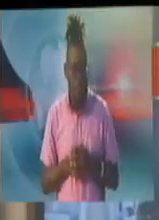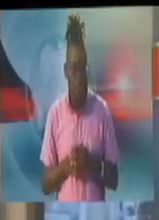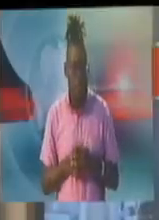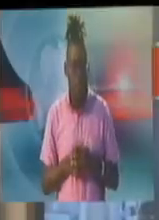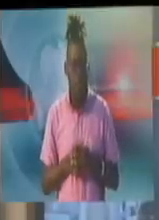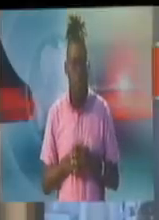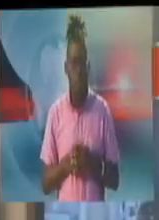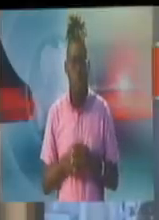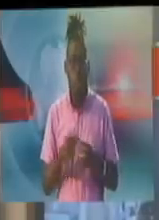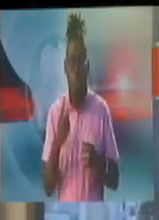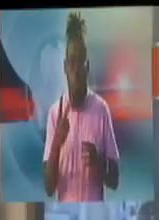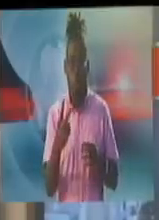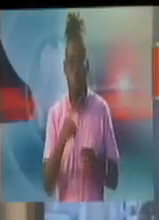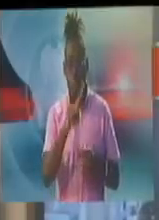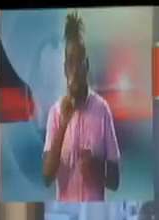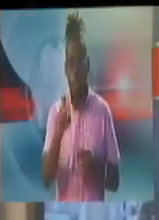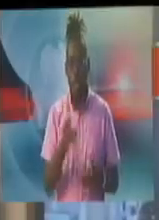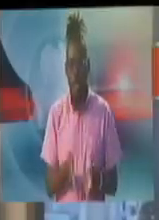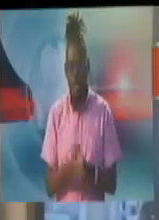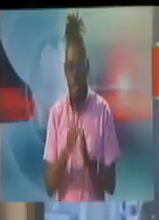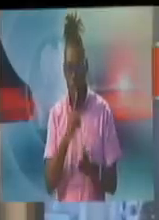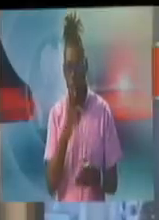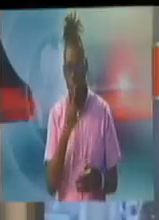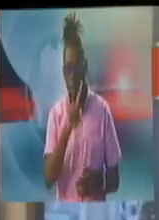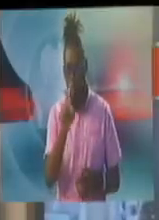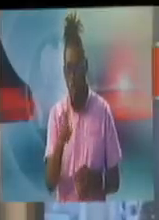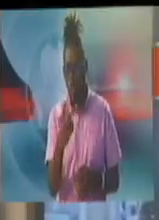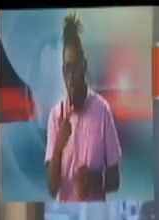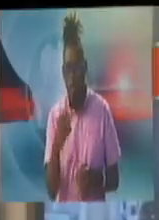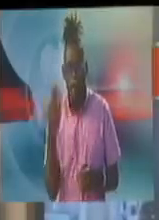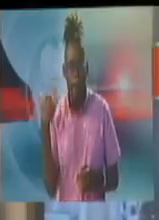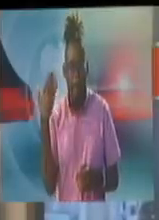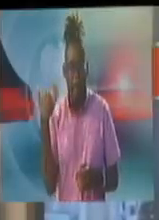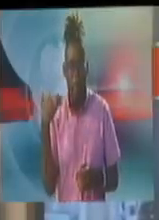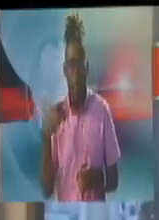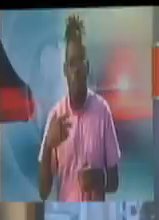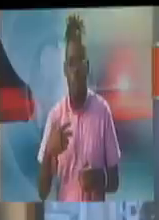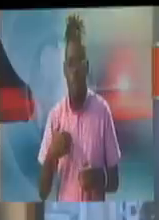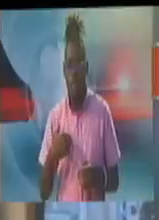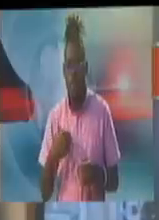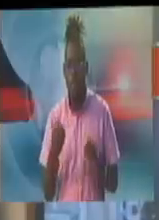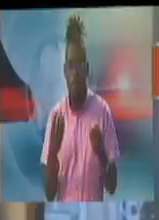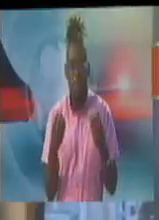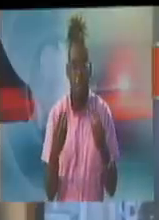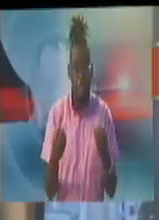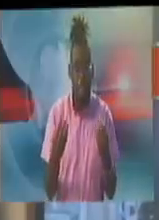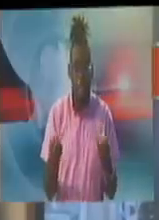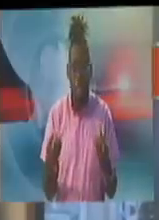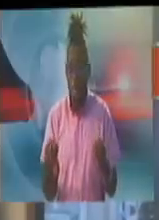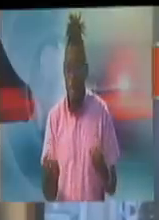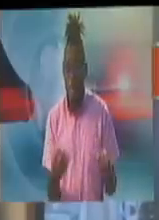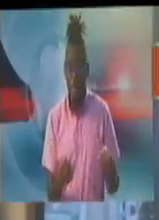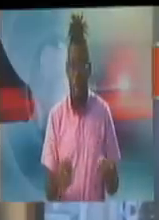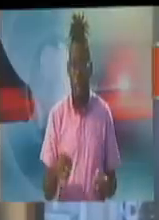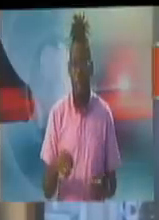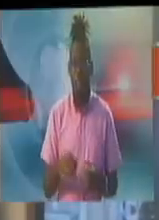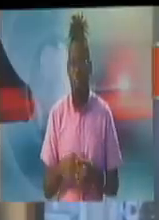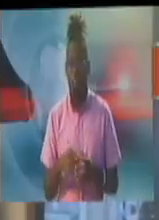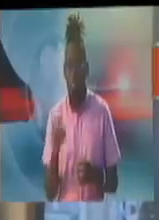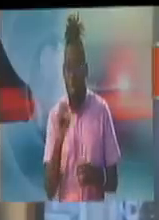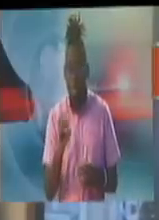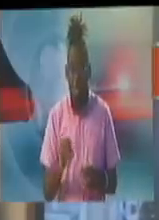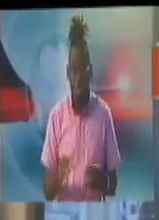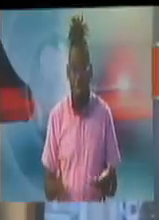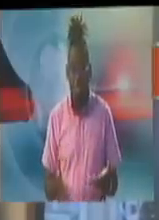Two questions quickly. In the past, we've had many unauthorized postings. It is said that the